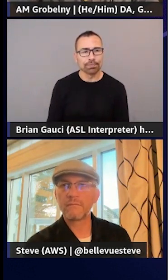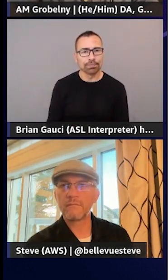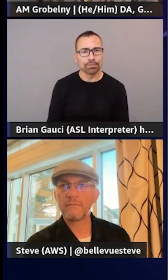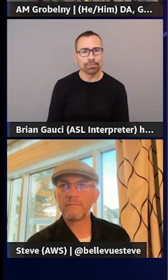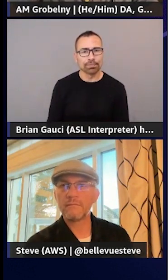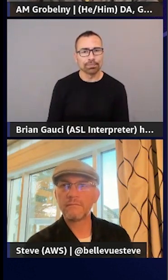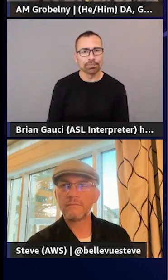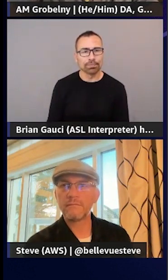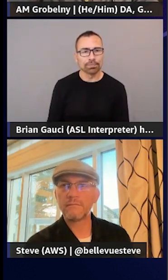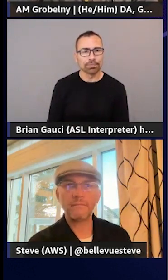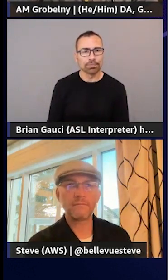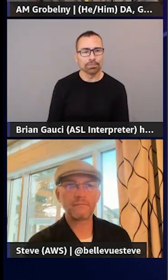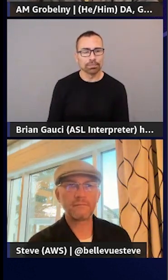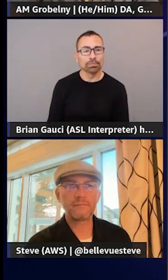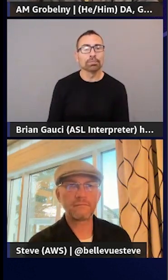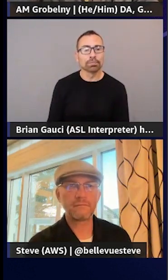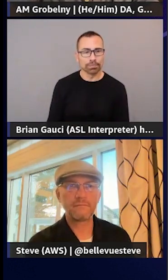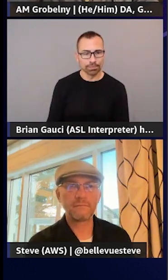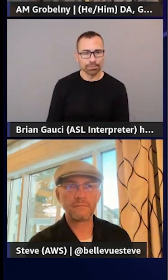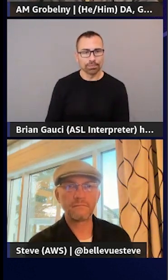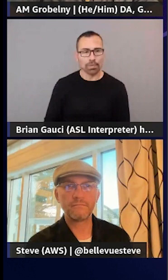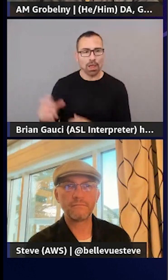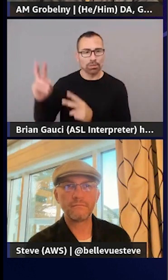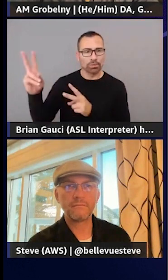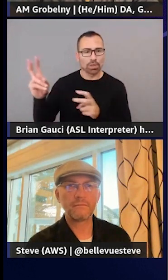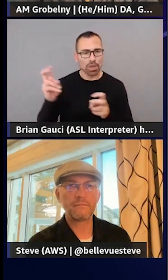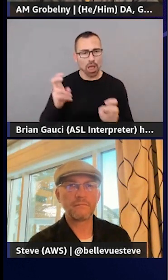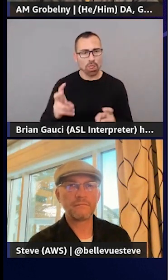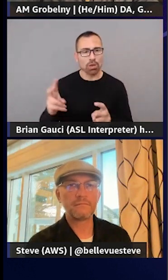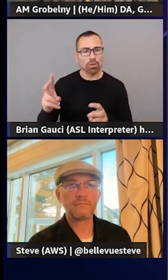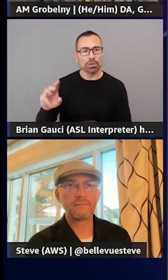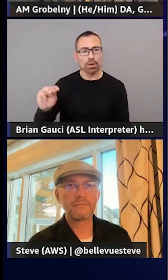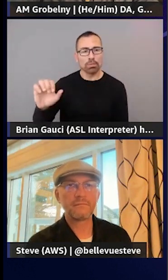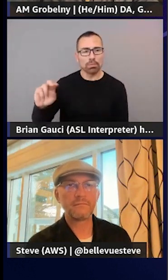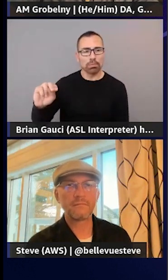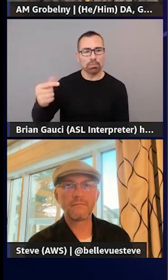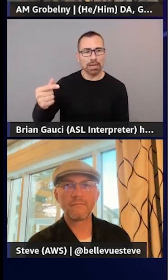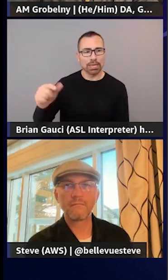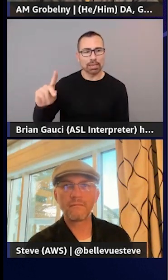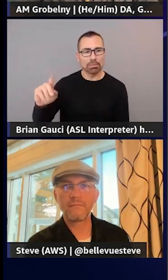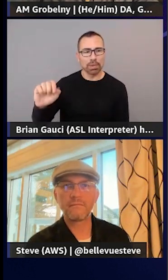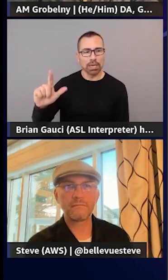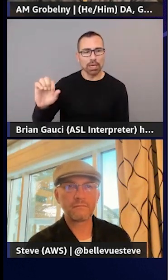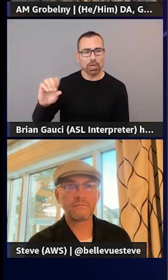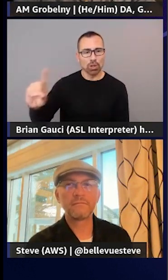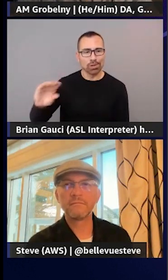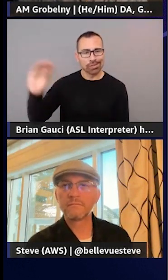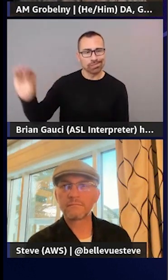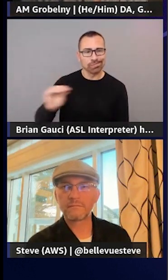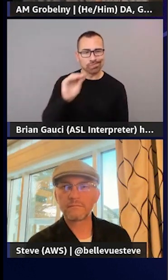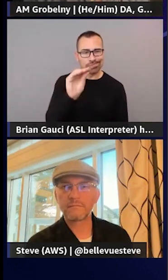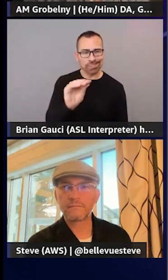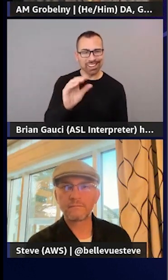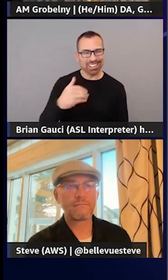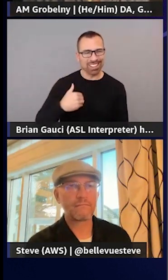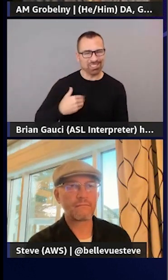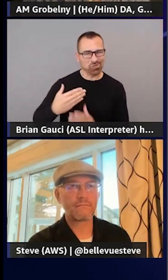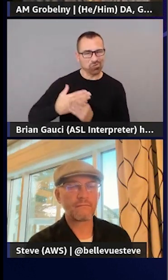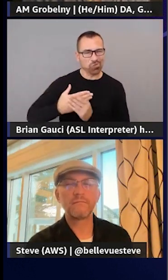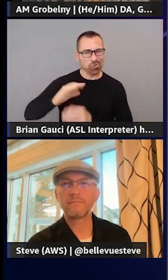Downloads mining payload job. And then I'm going to move it right here. I set up a little folder for